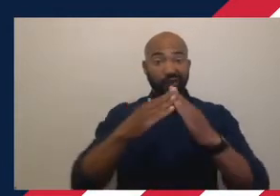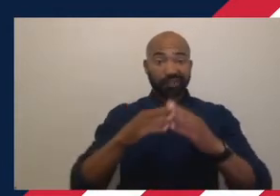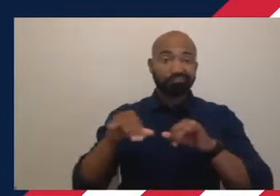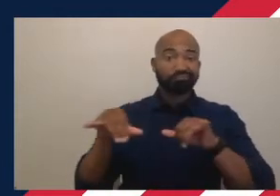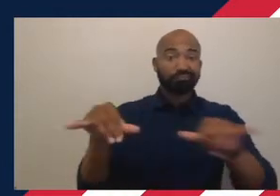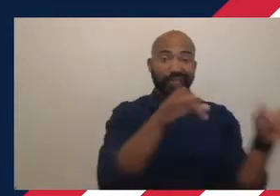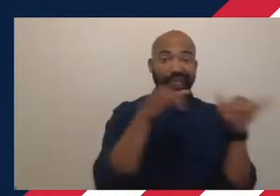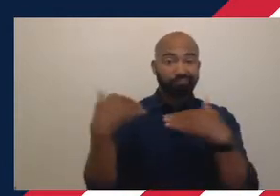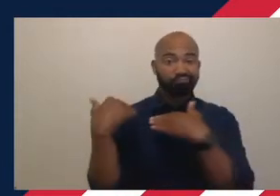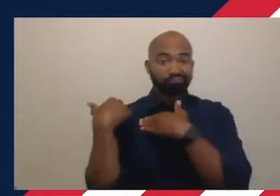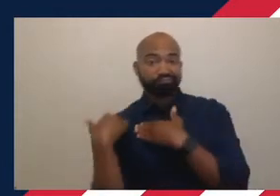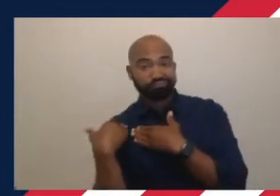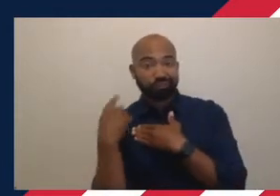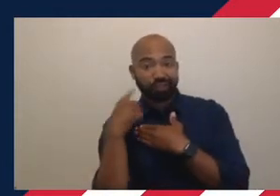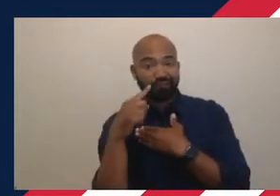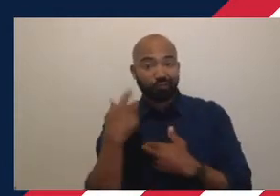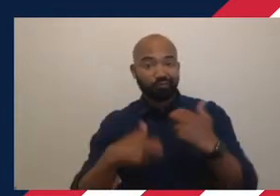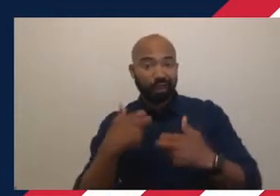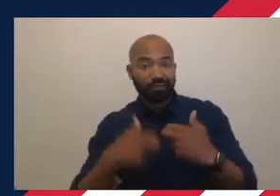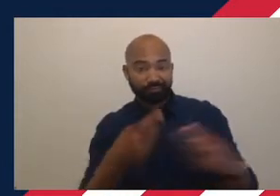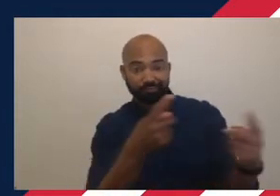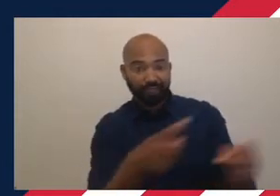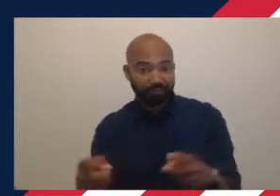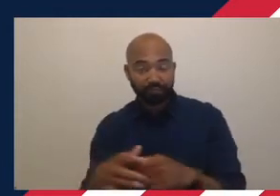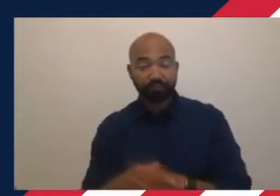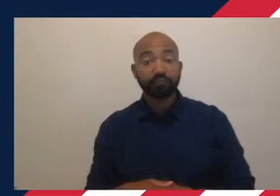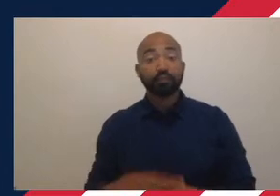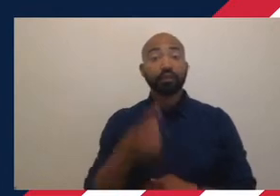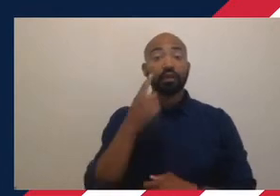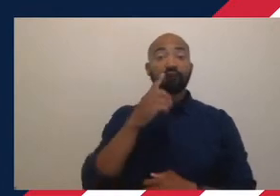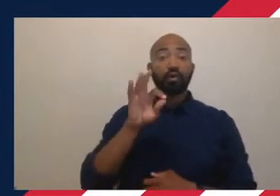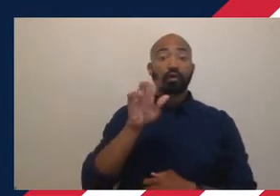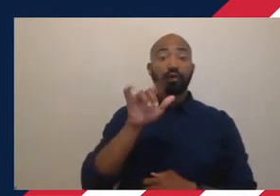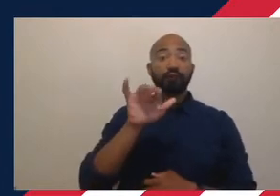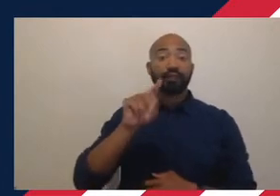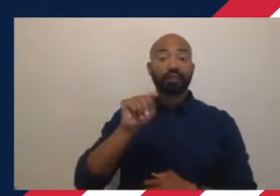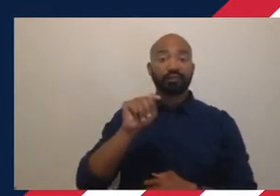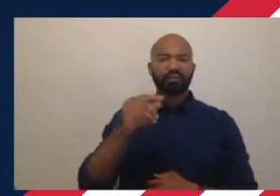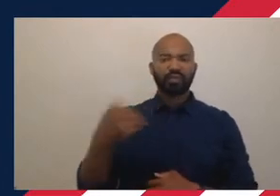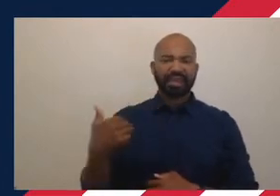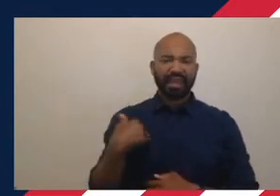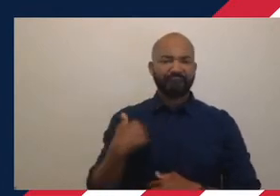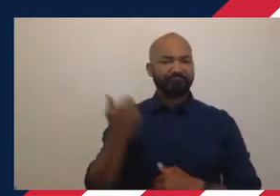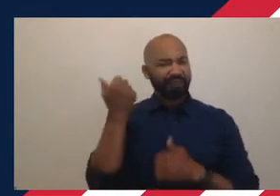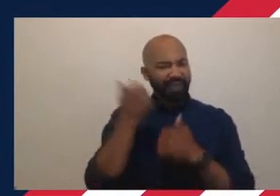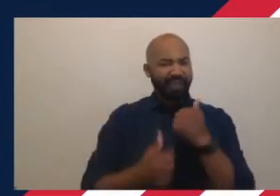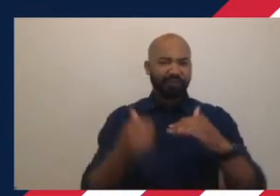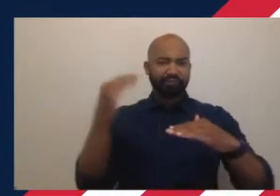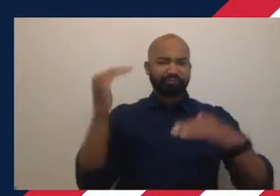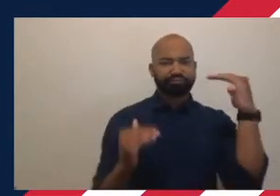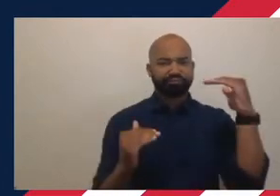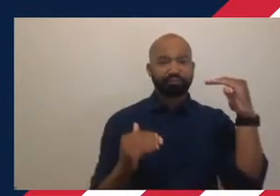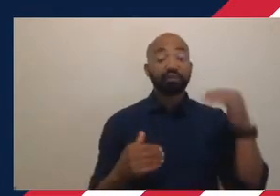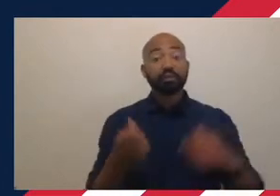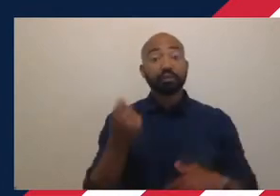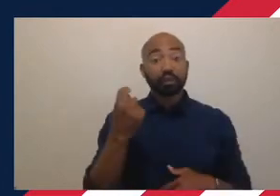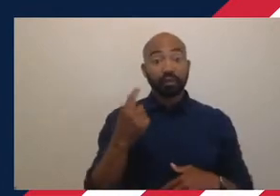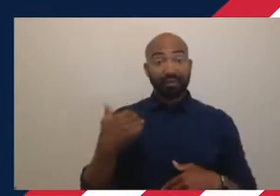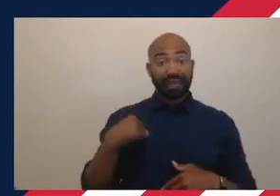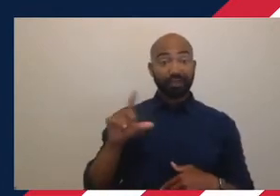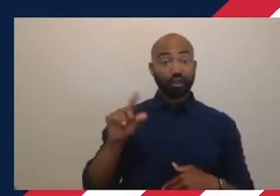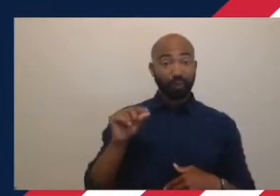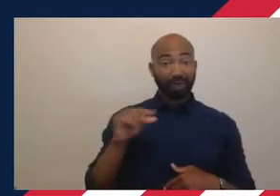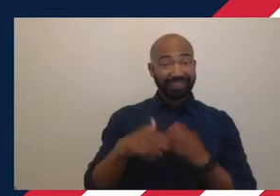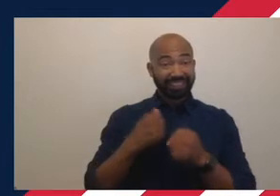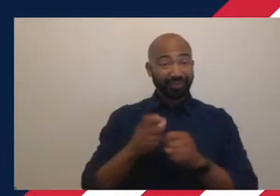And in Flint, we already have every disparity you can imagine. Like I said, we have a 20-year difference in life